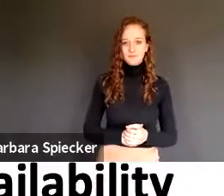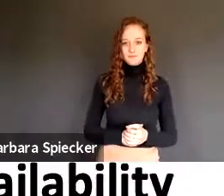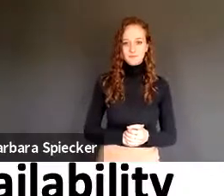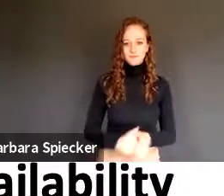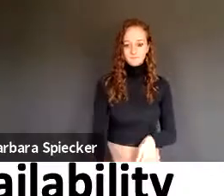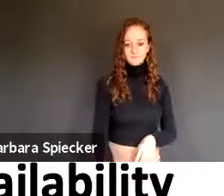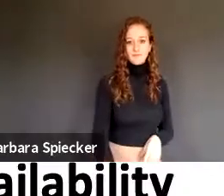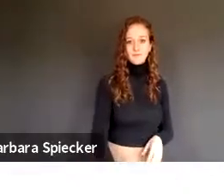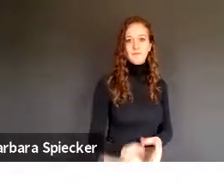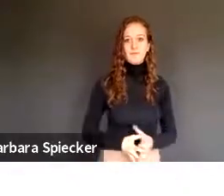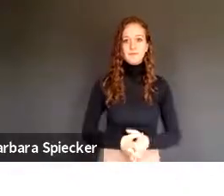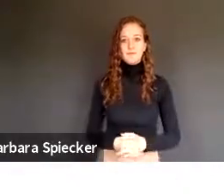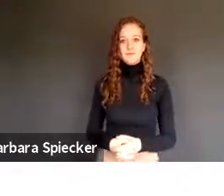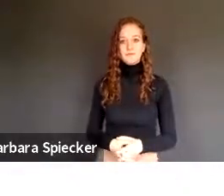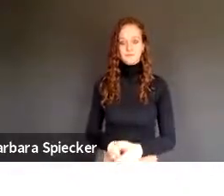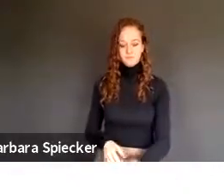metrics.